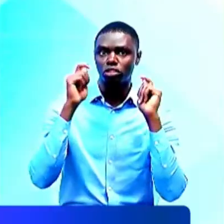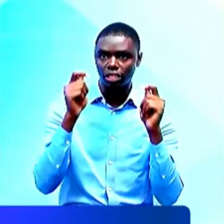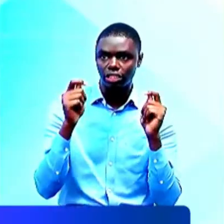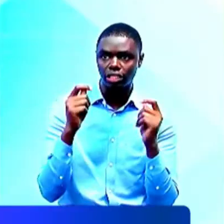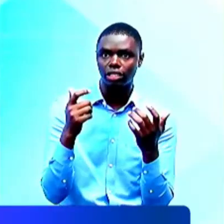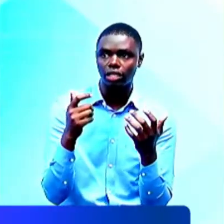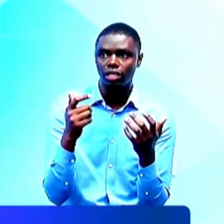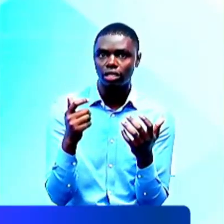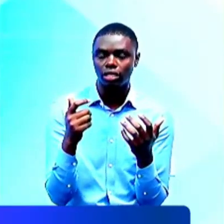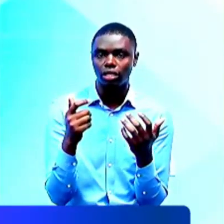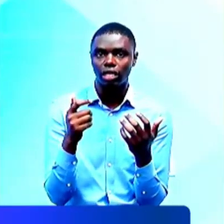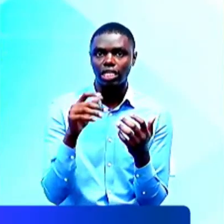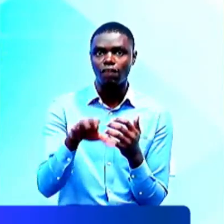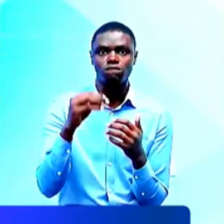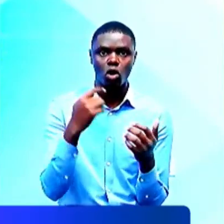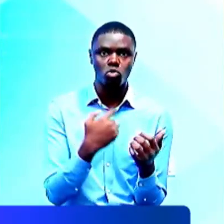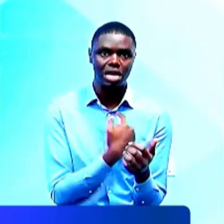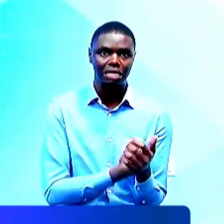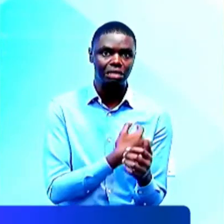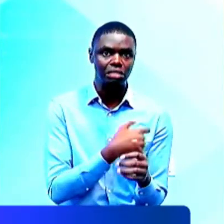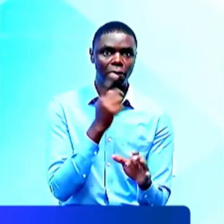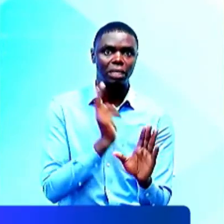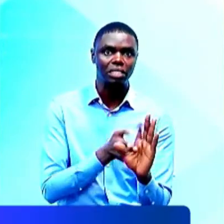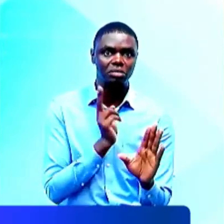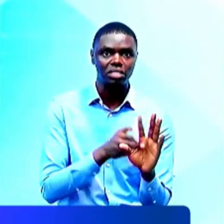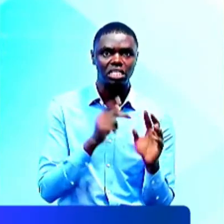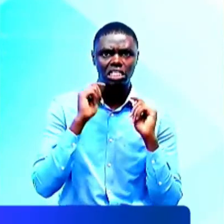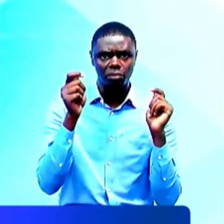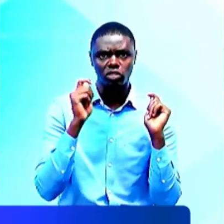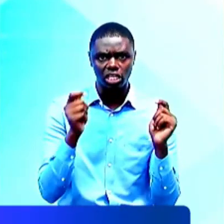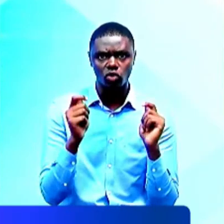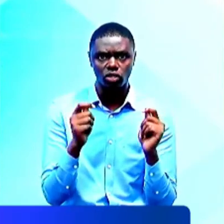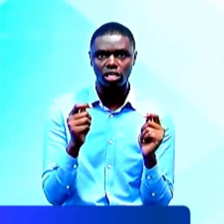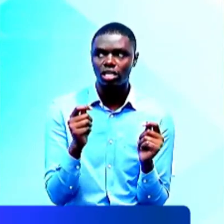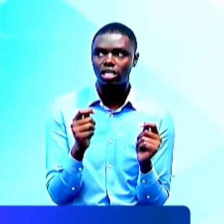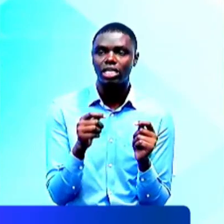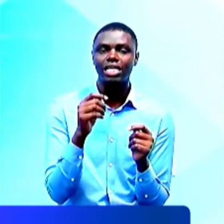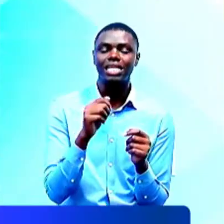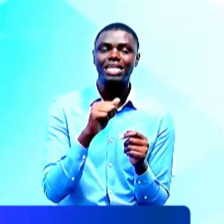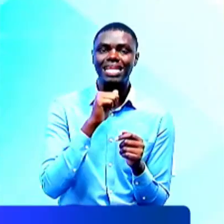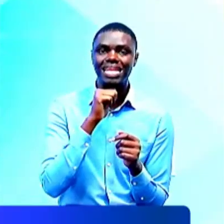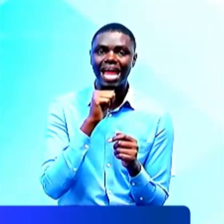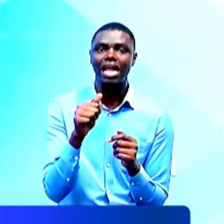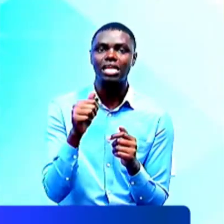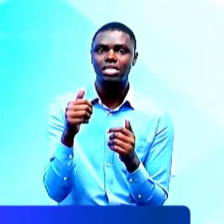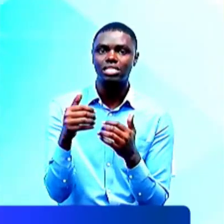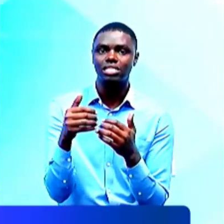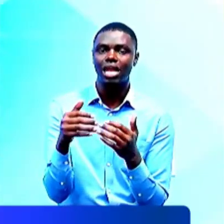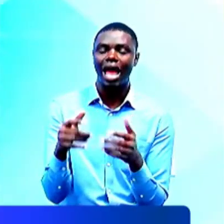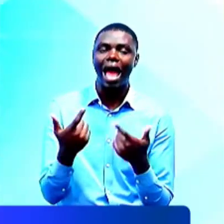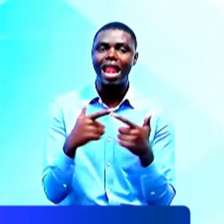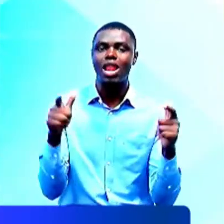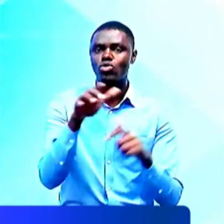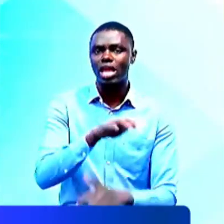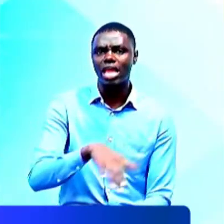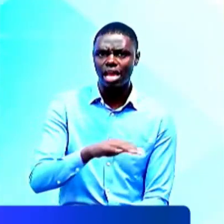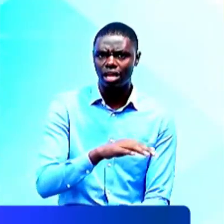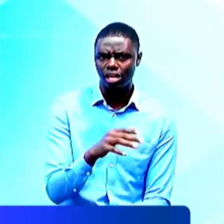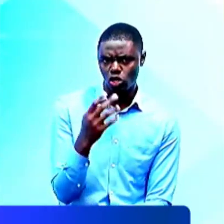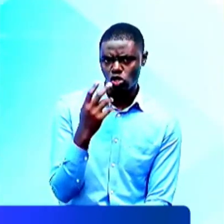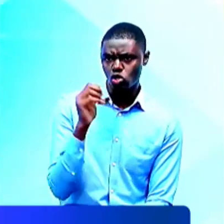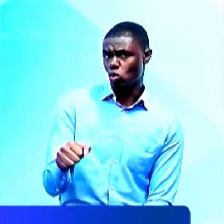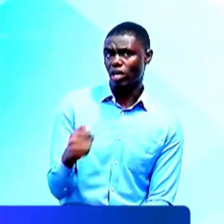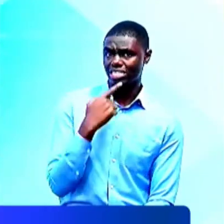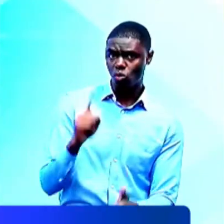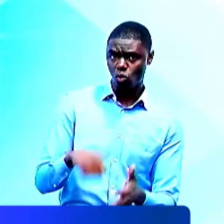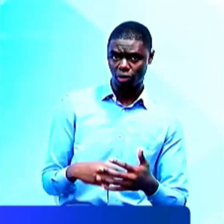and I am found guilty participating in demonstrations Yes. in non-designated areas, Yeah, you you should know, be arrested. you could also